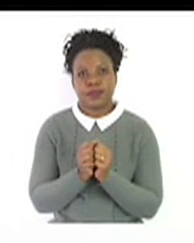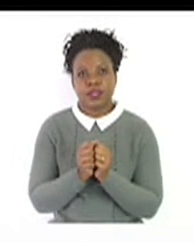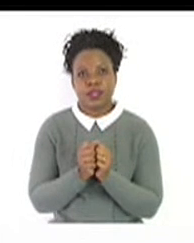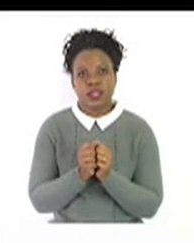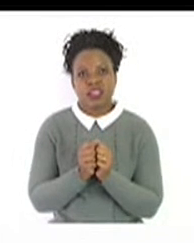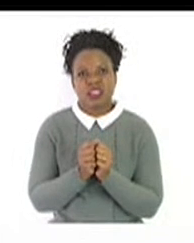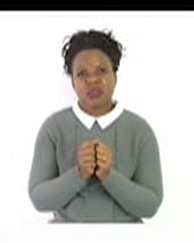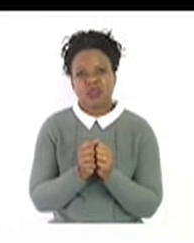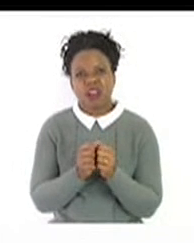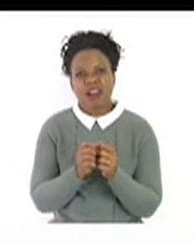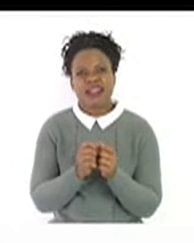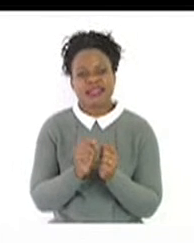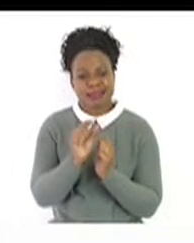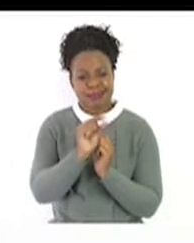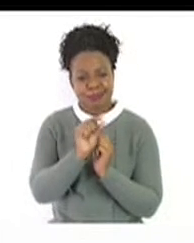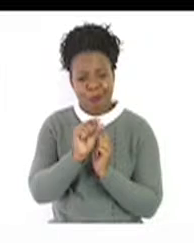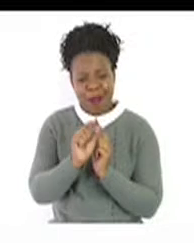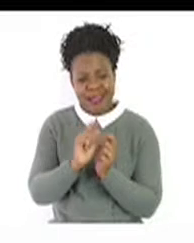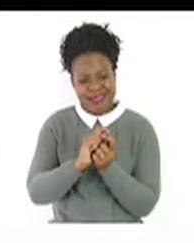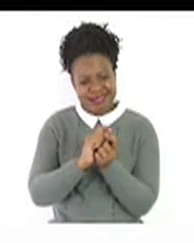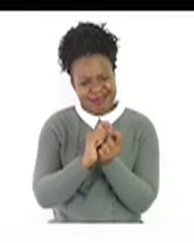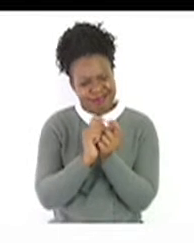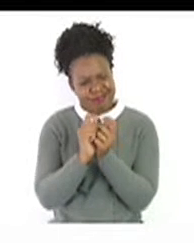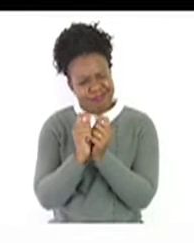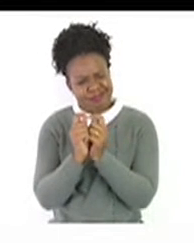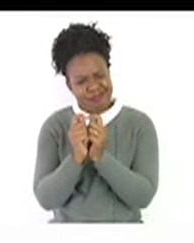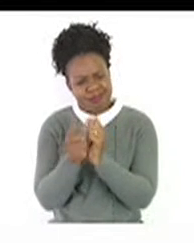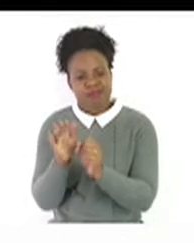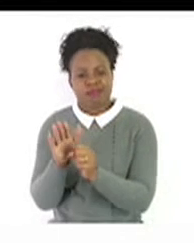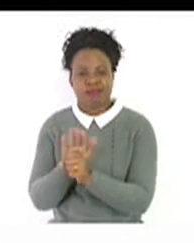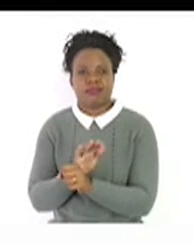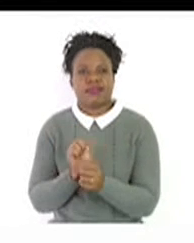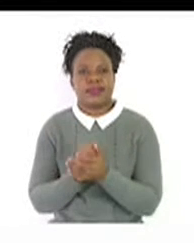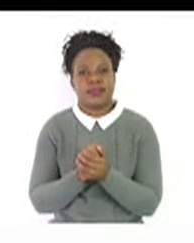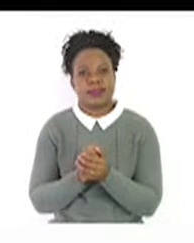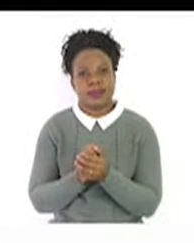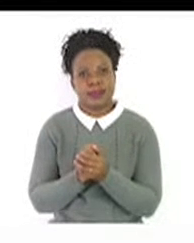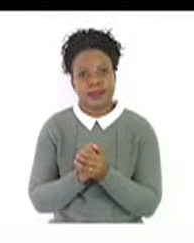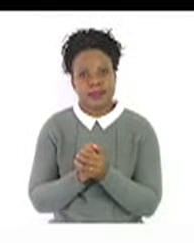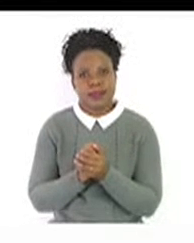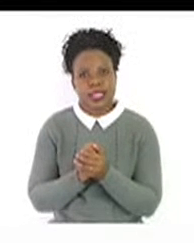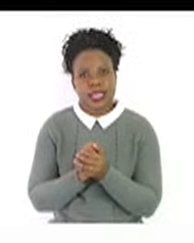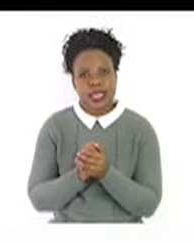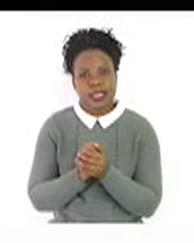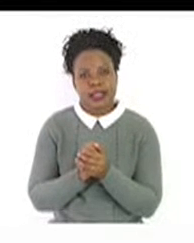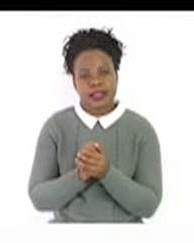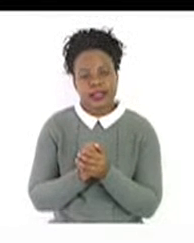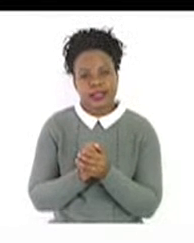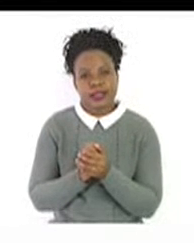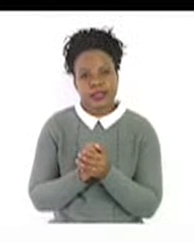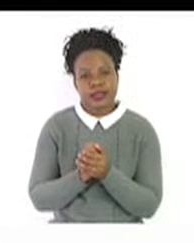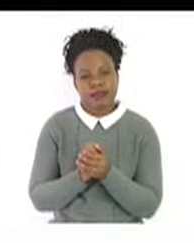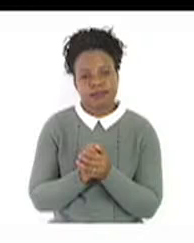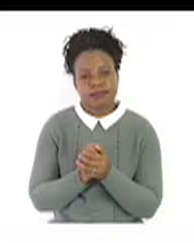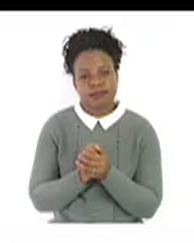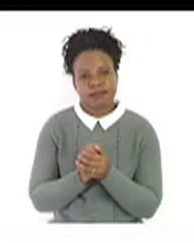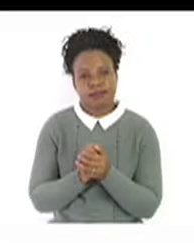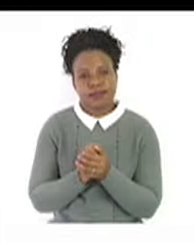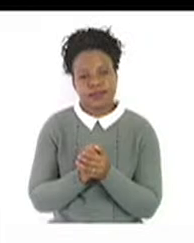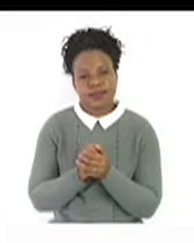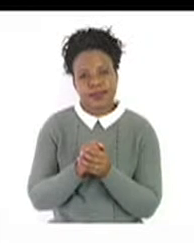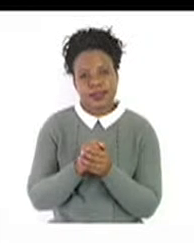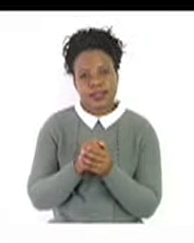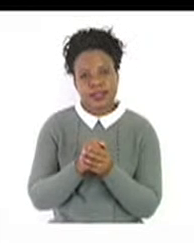Irregular nouns. Remember, the rule says the word or the noun may remain the